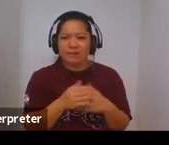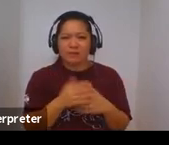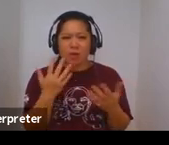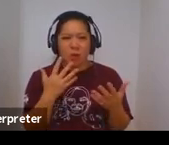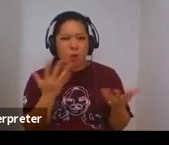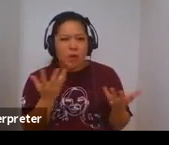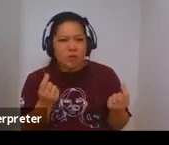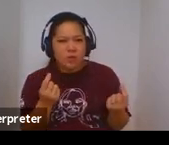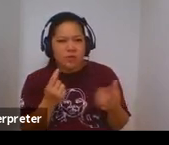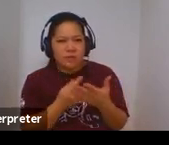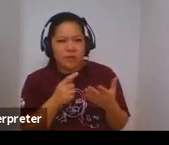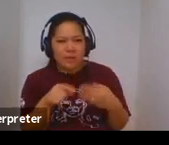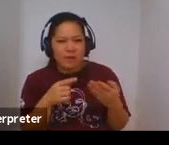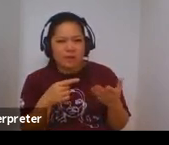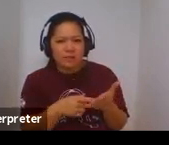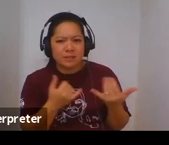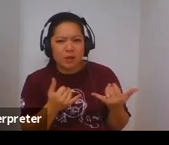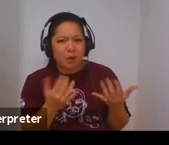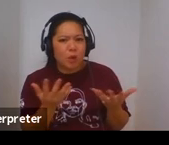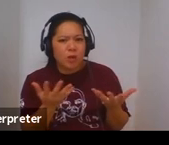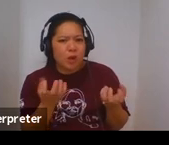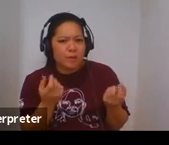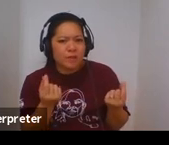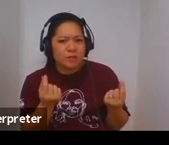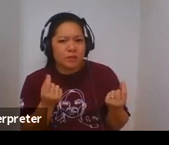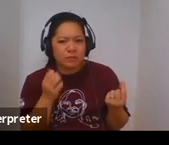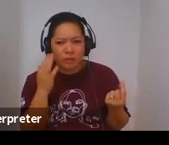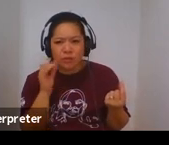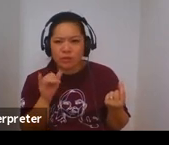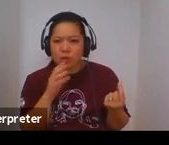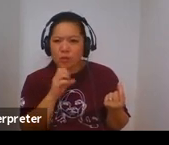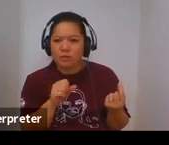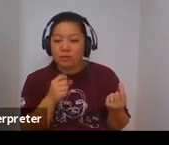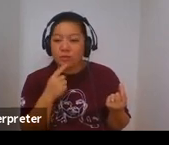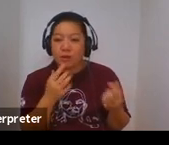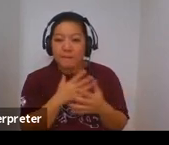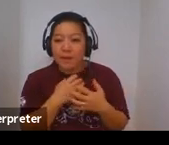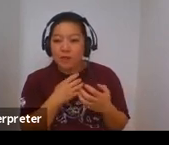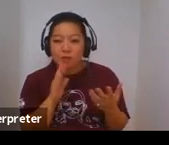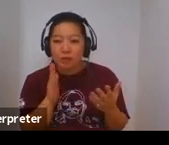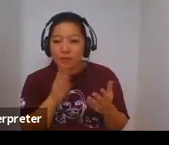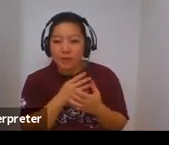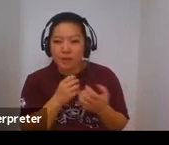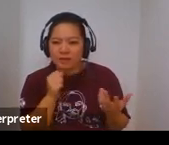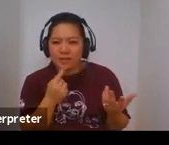doing something about this, man. Hey, what do you want me to do about it? You guys know the old saying, bears will be bears. That's not a saying. Lamorne, a bear will be a